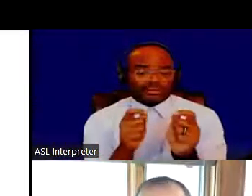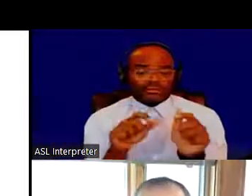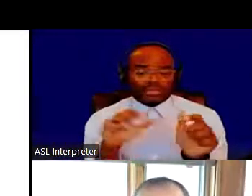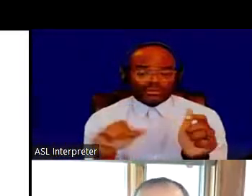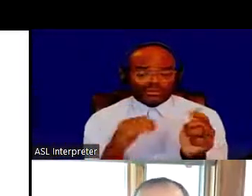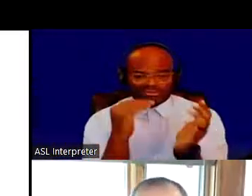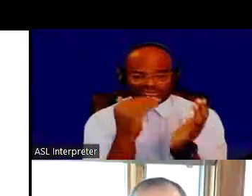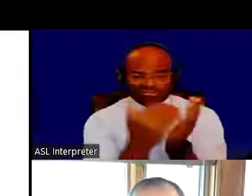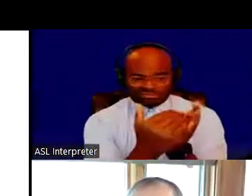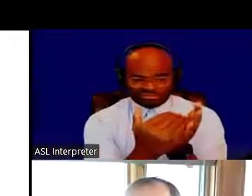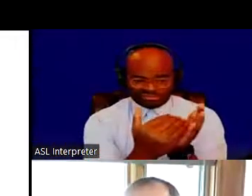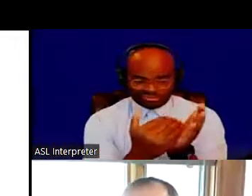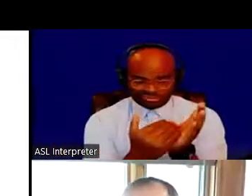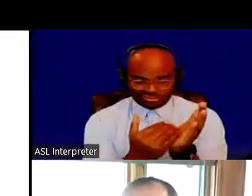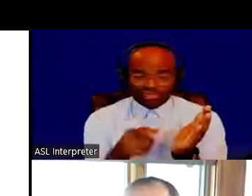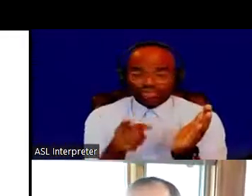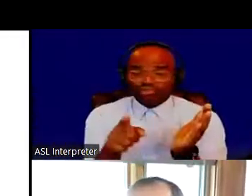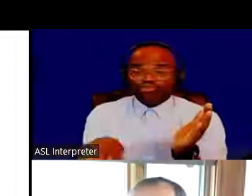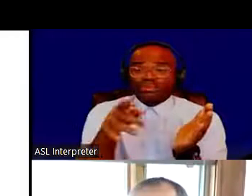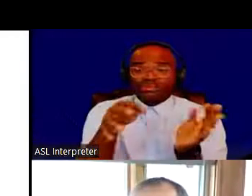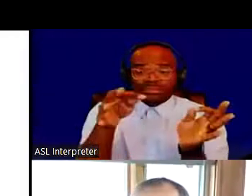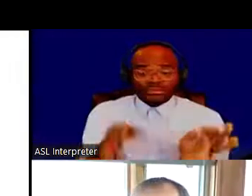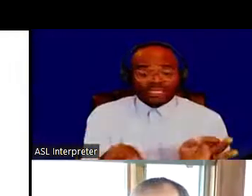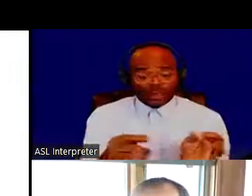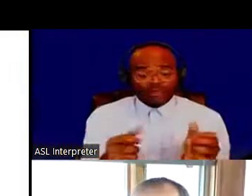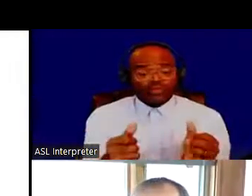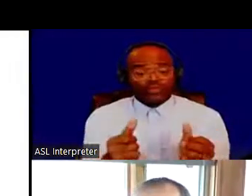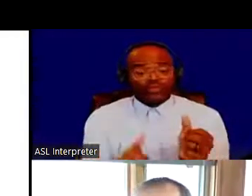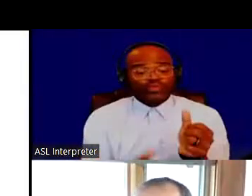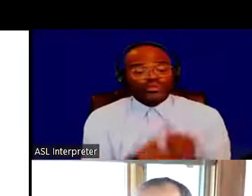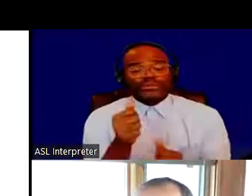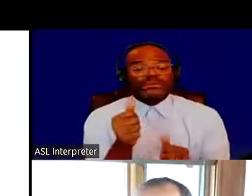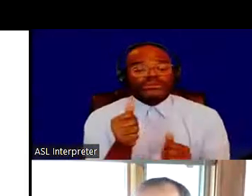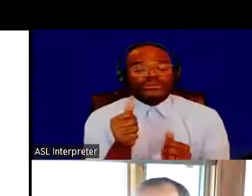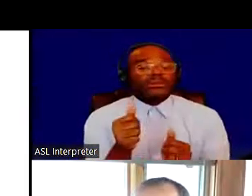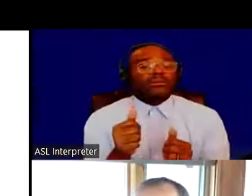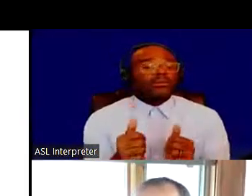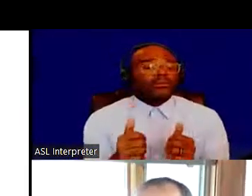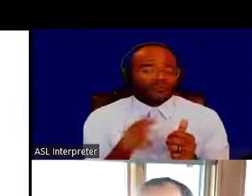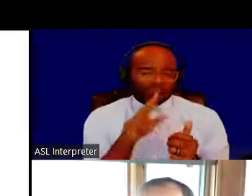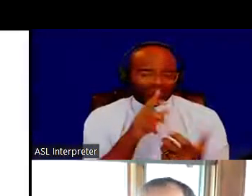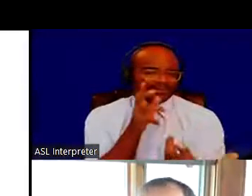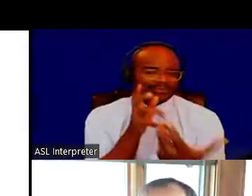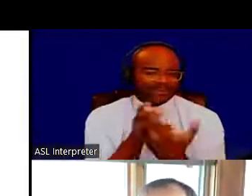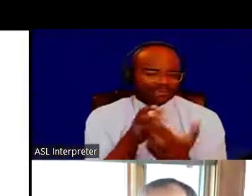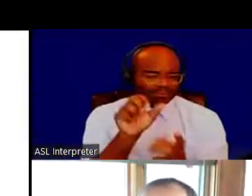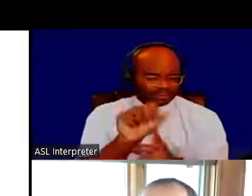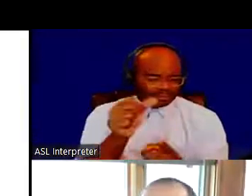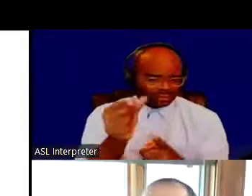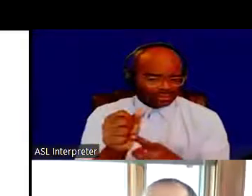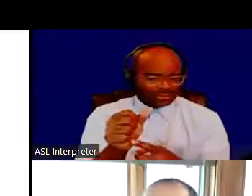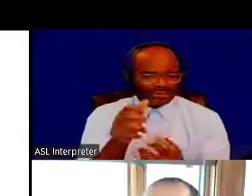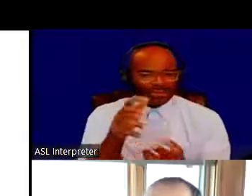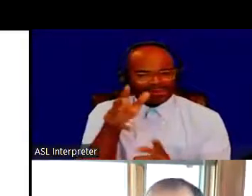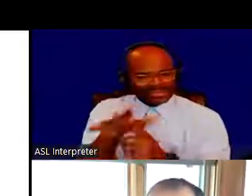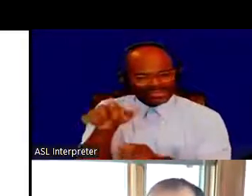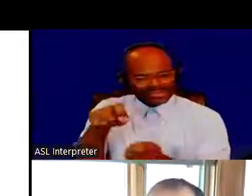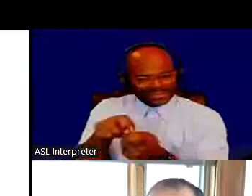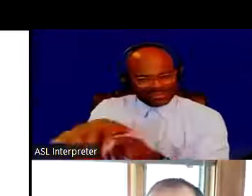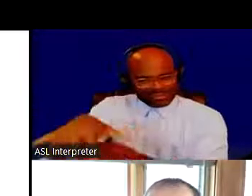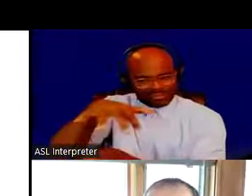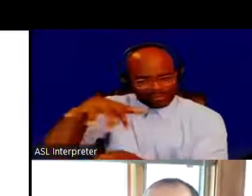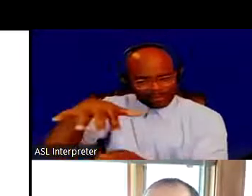that allows you to decide what is most relevant or what's most suitable for a particular location and a set of conditions. And a